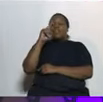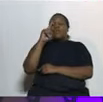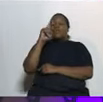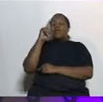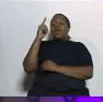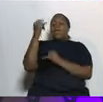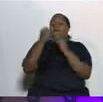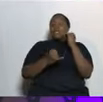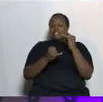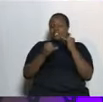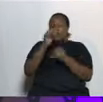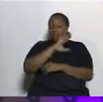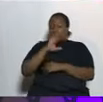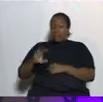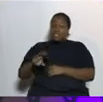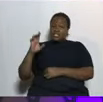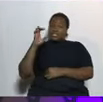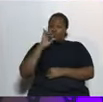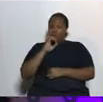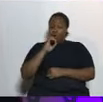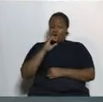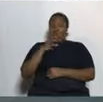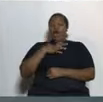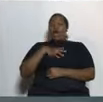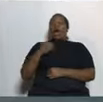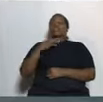tomorrow, and you say,